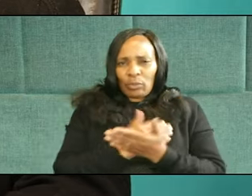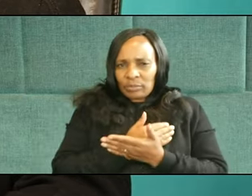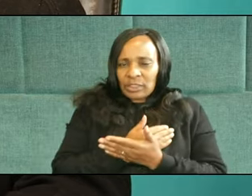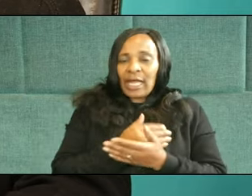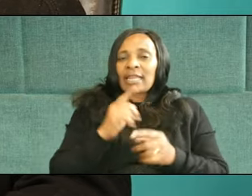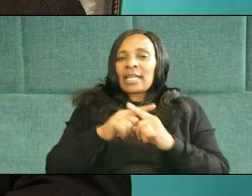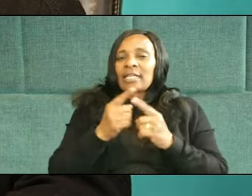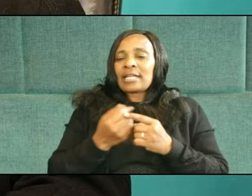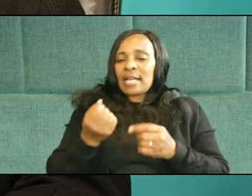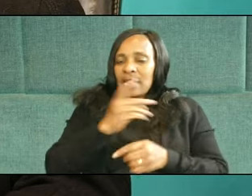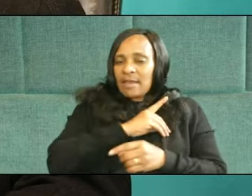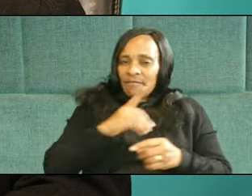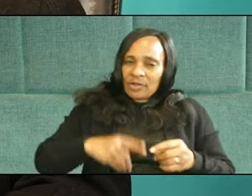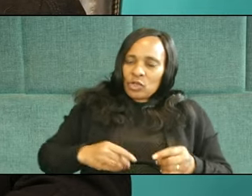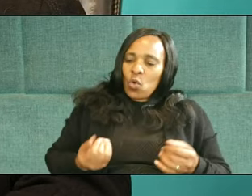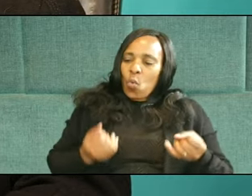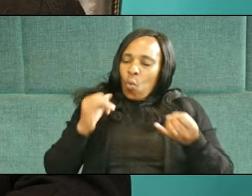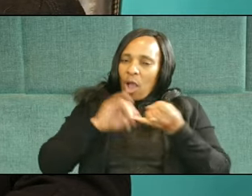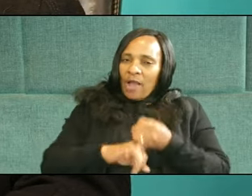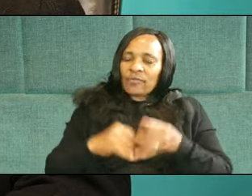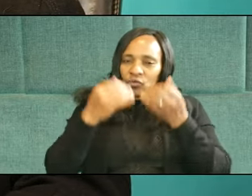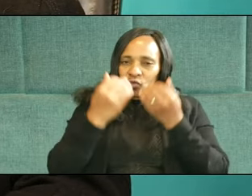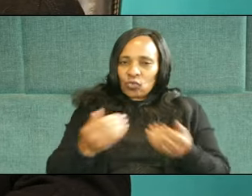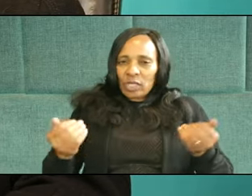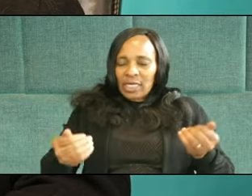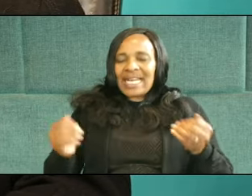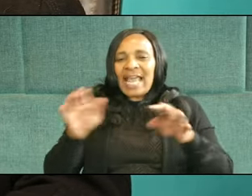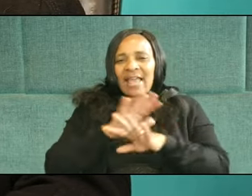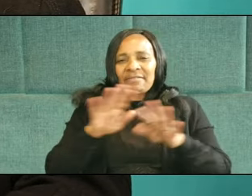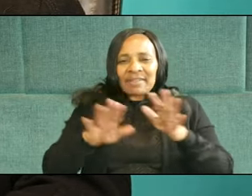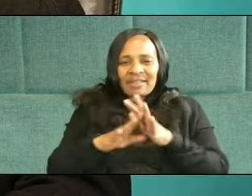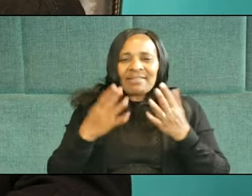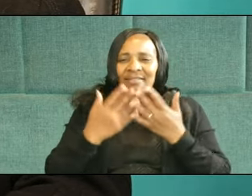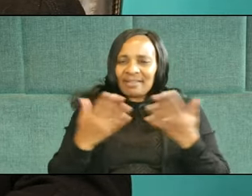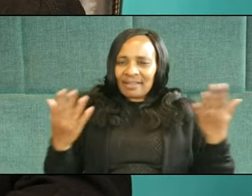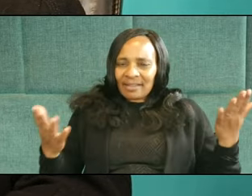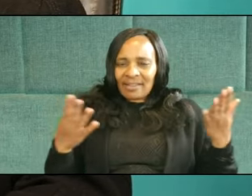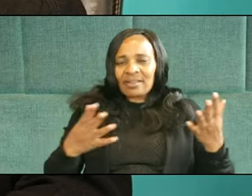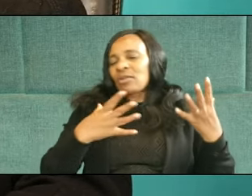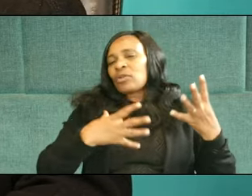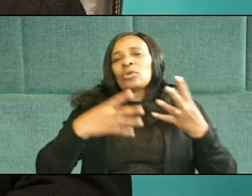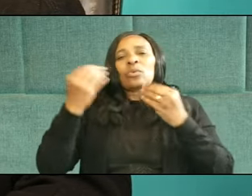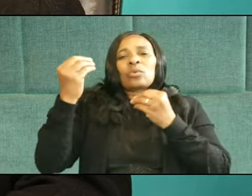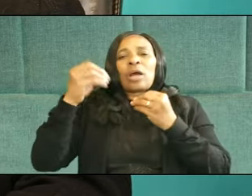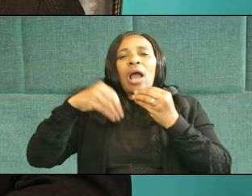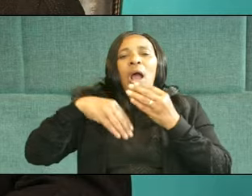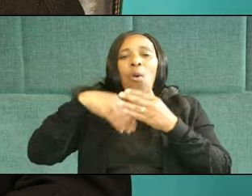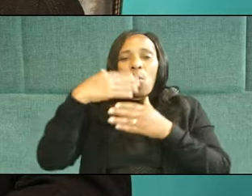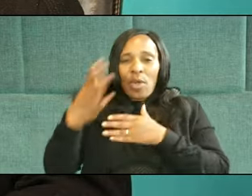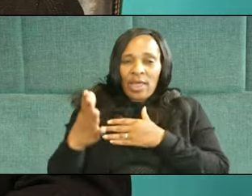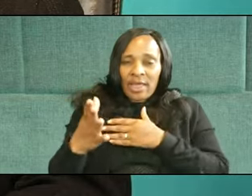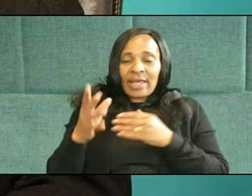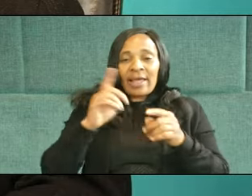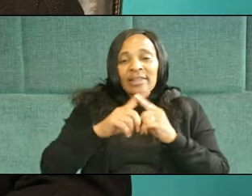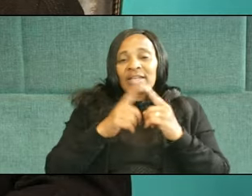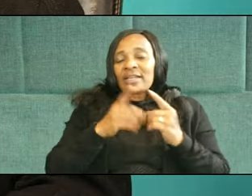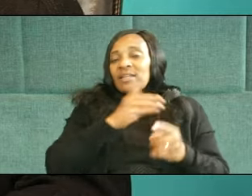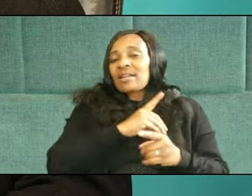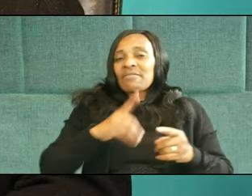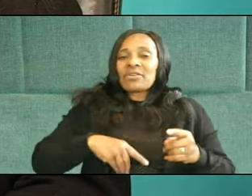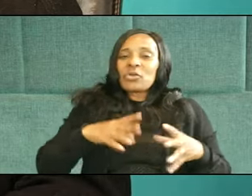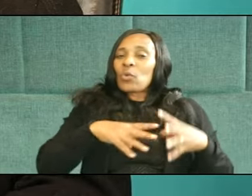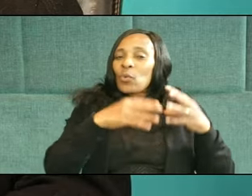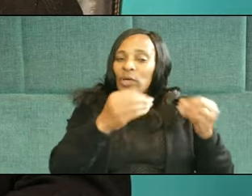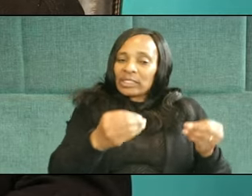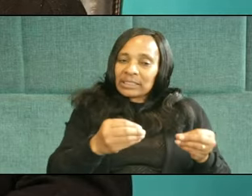and children and his men's belongings, their livestock and everything, they were taken away. And David, we see that he went and